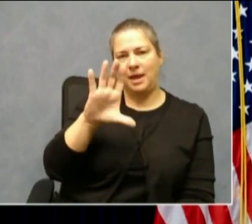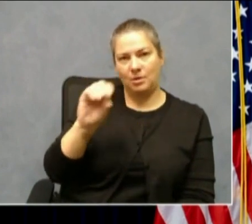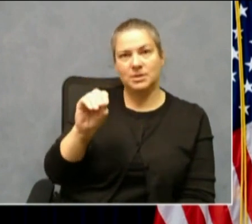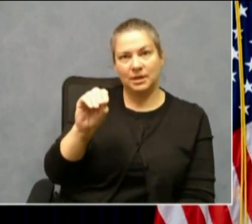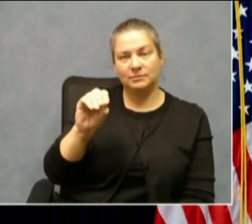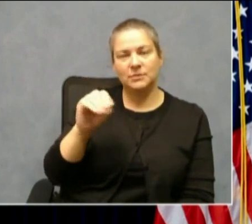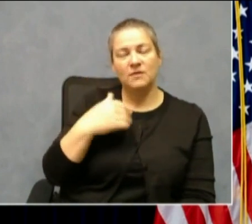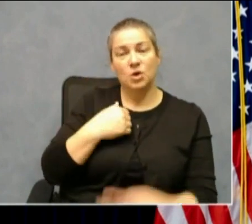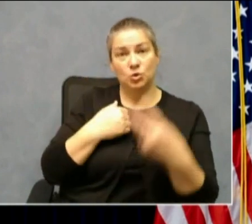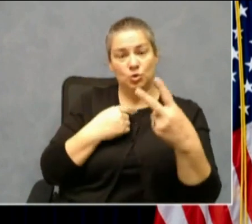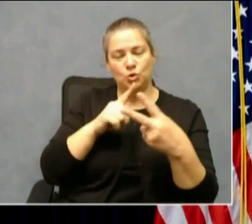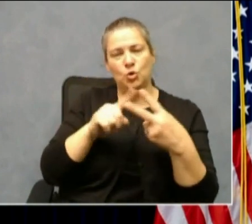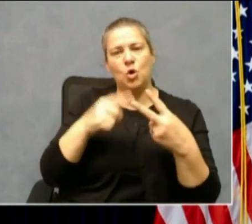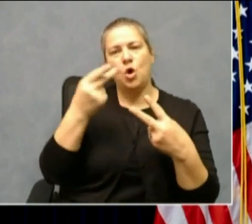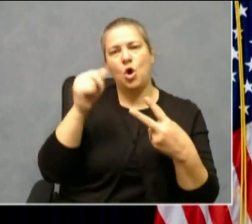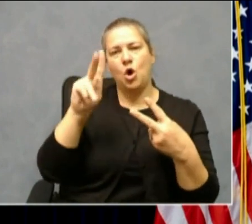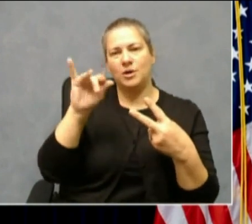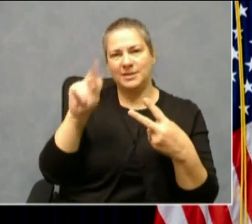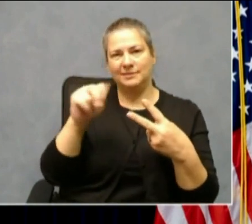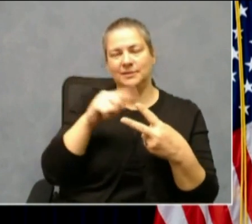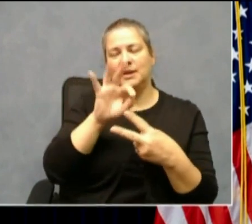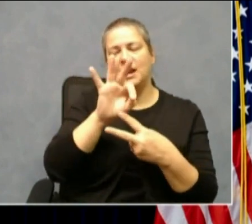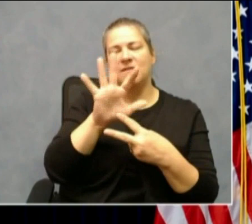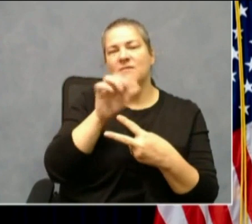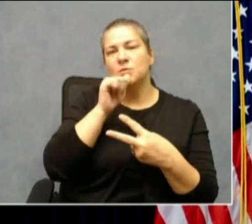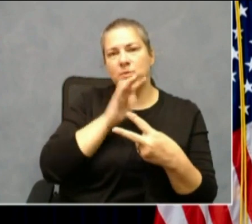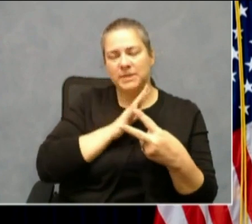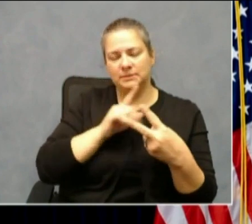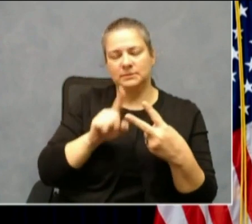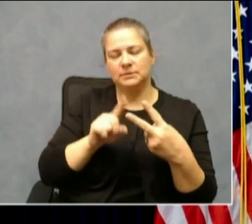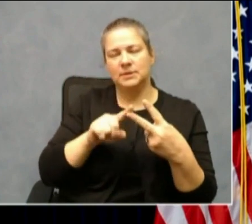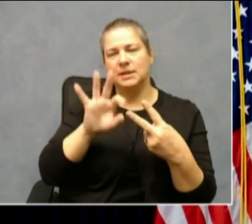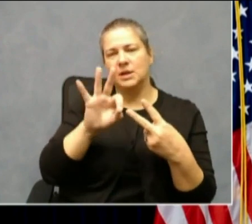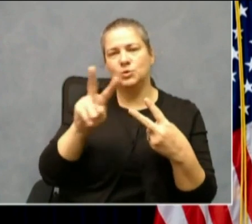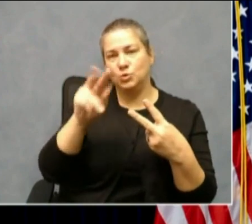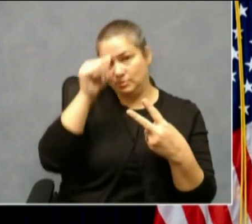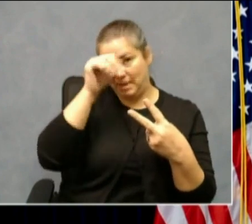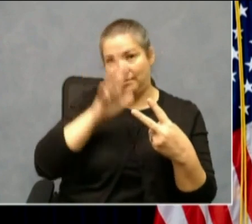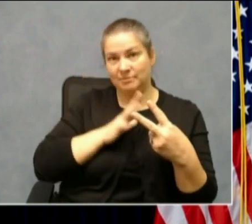in Hardin County, a 95-year-old woman and a 92-year-old male,